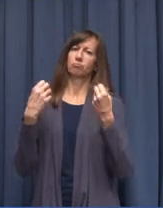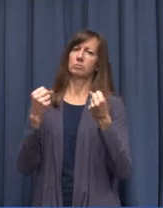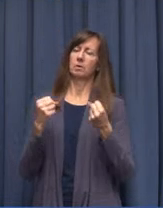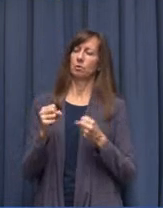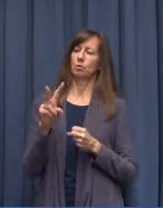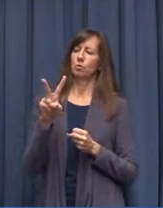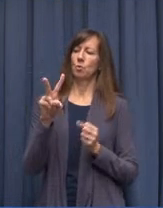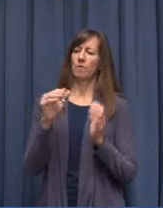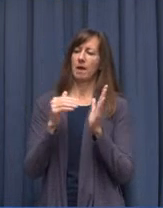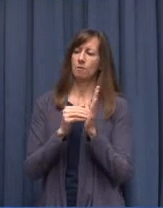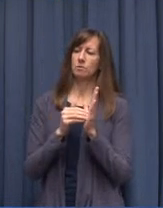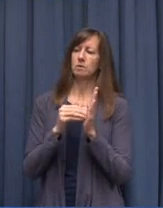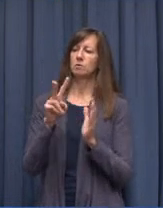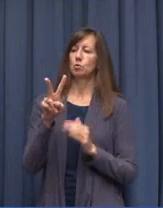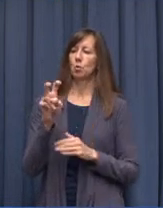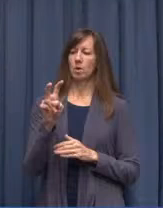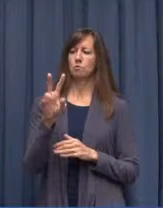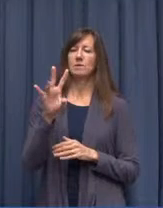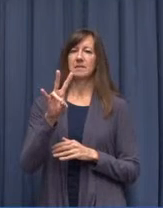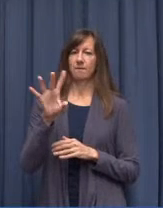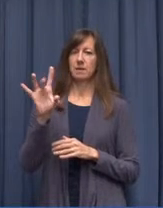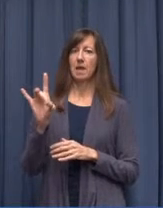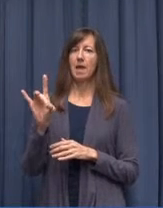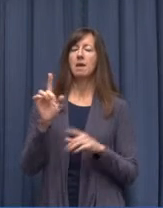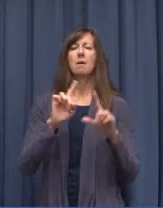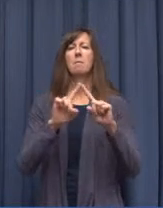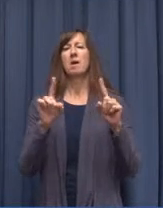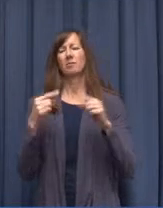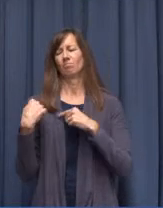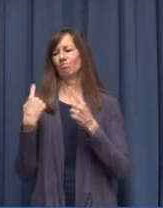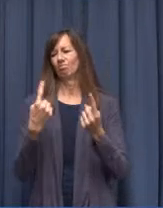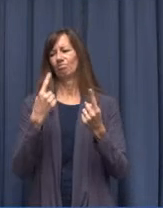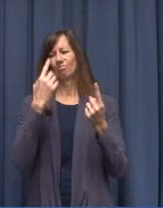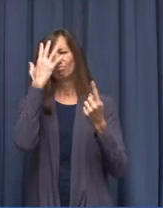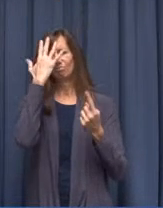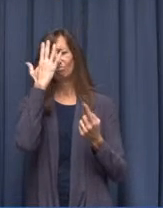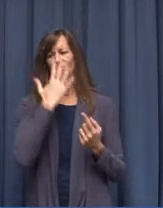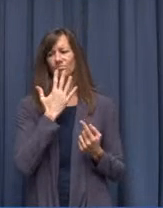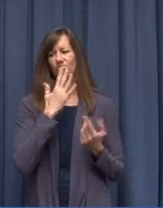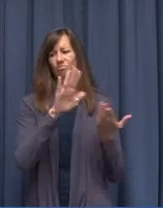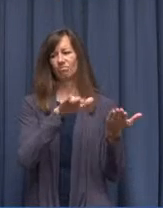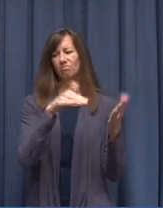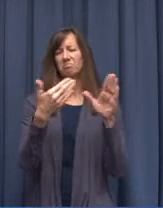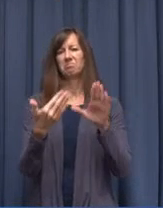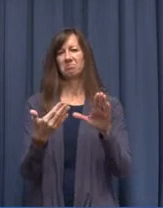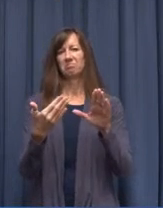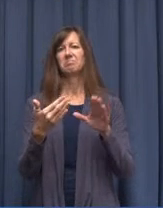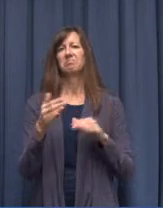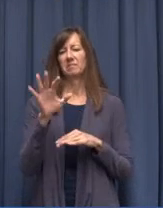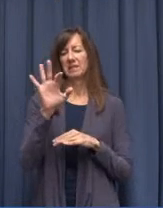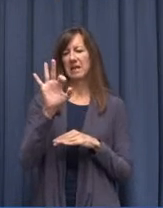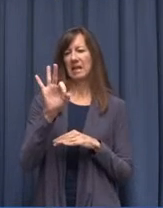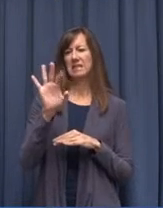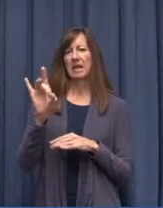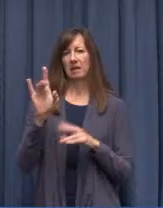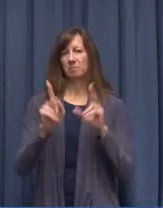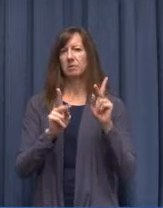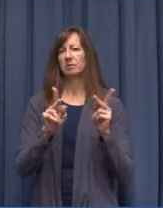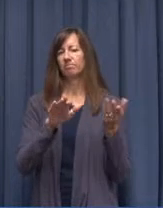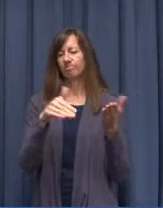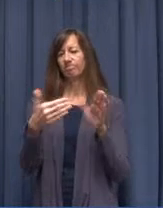2,278. But we have had 98 fatalities within the county. Fortunately, none since our last update.